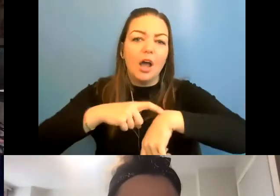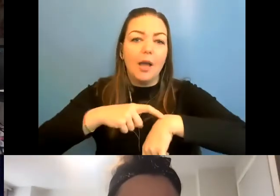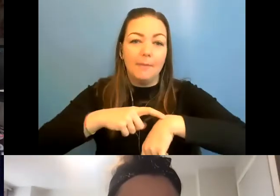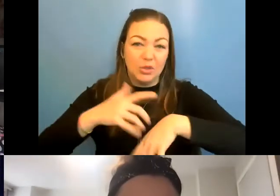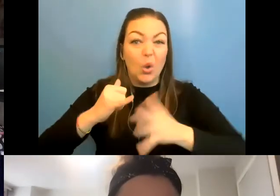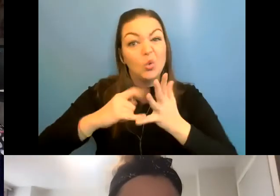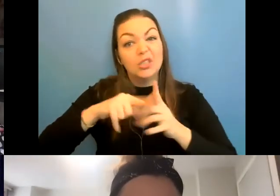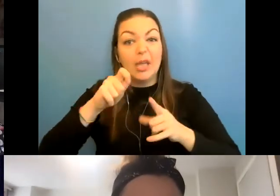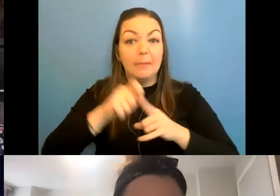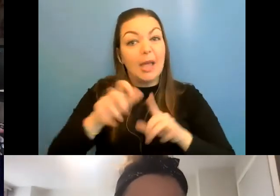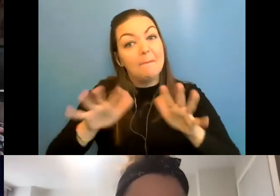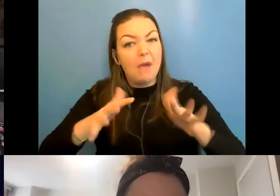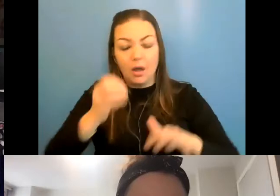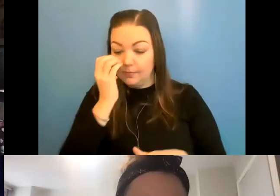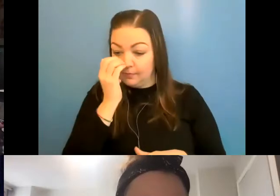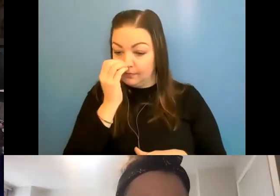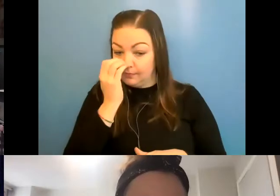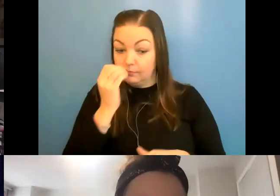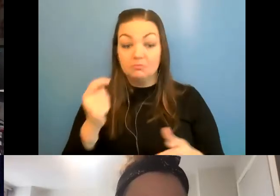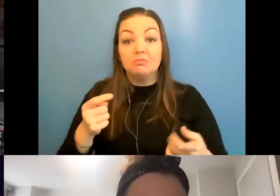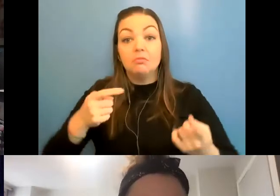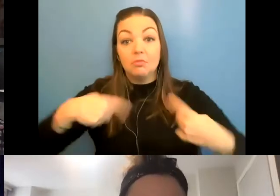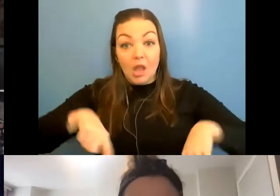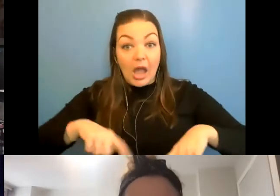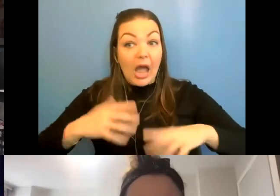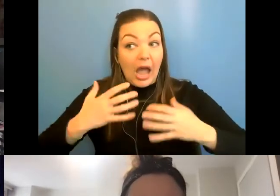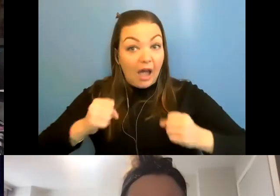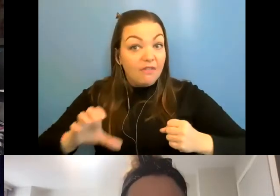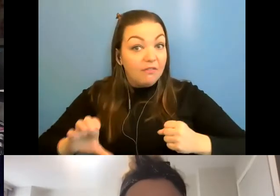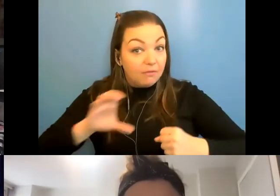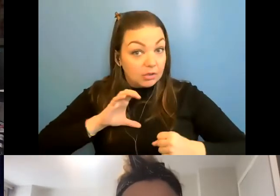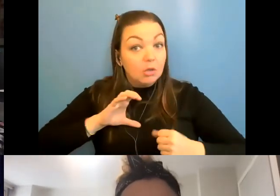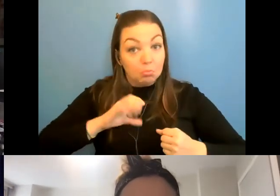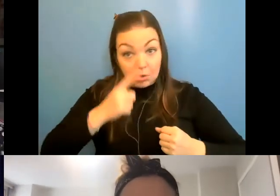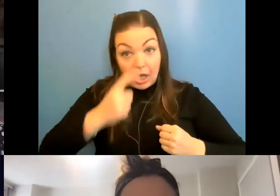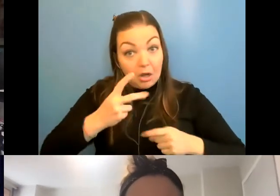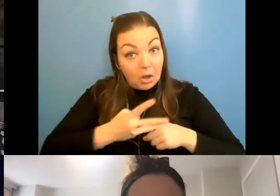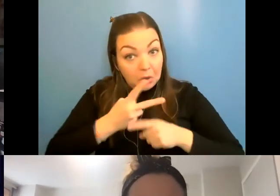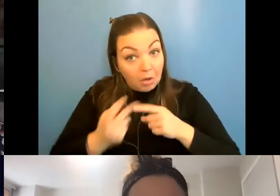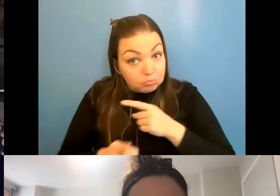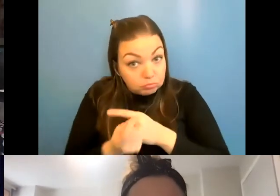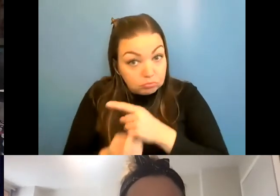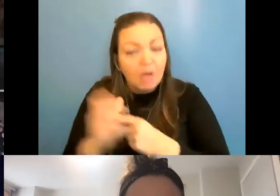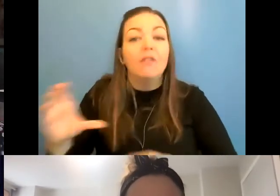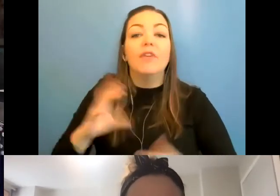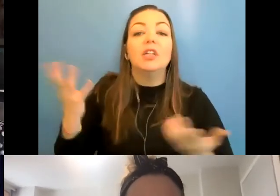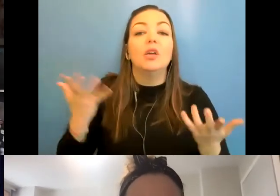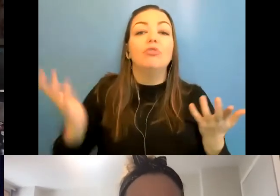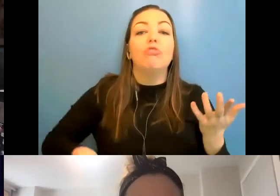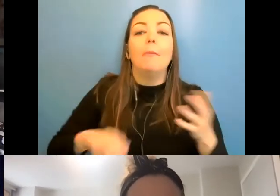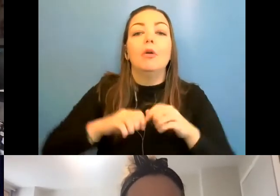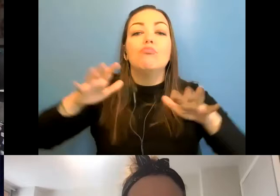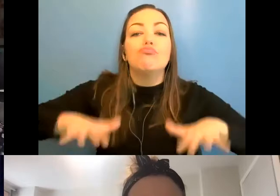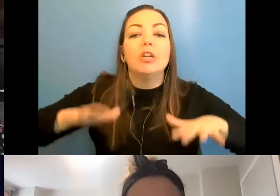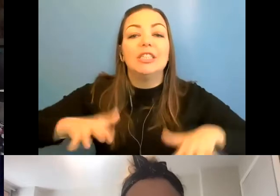around September. So if we have the funding to run more, and the funding's always come from the British Council, and obviously